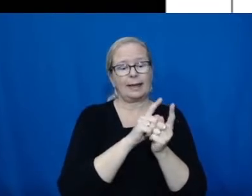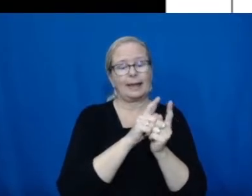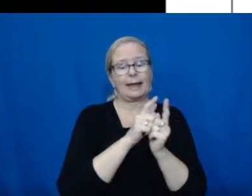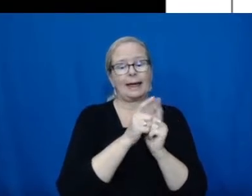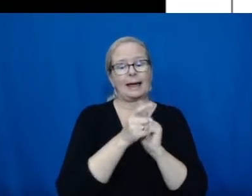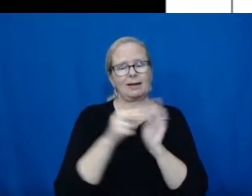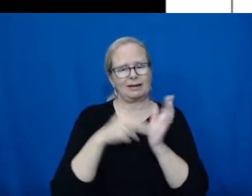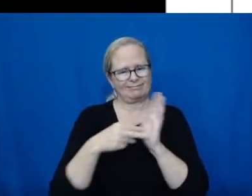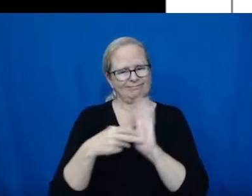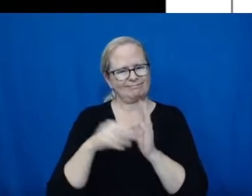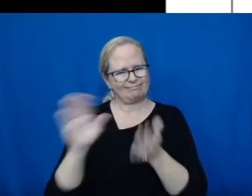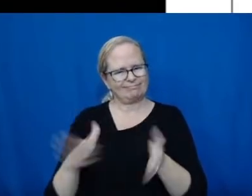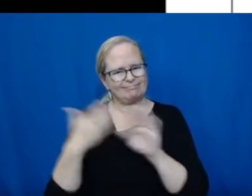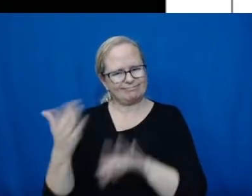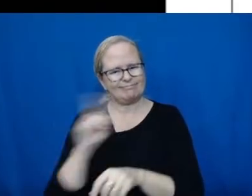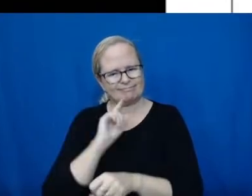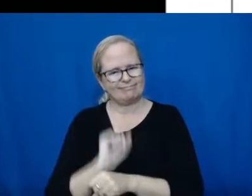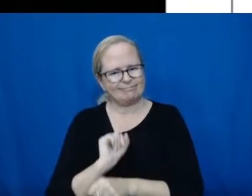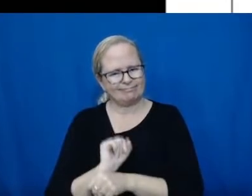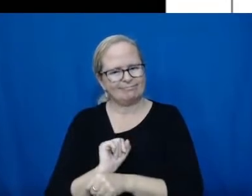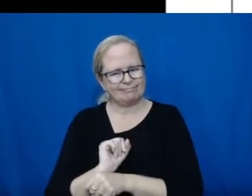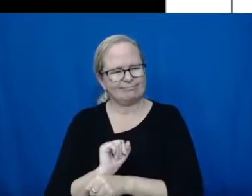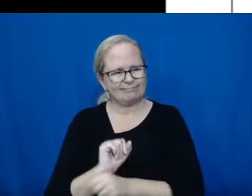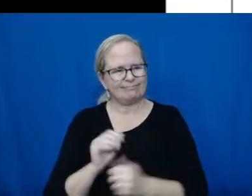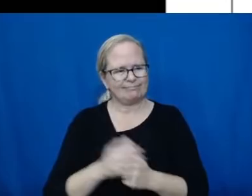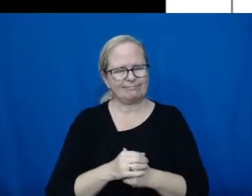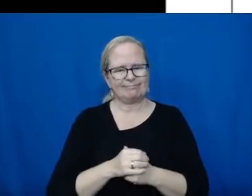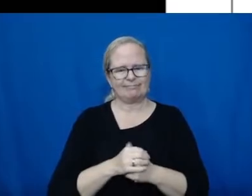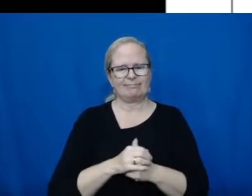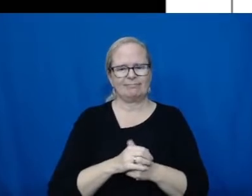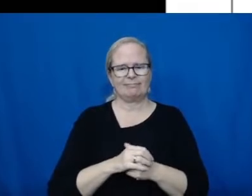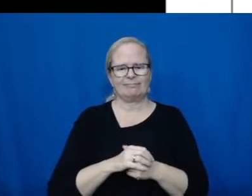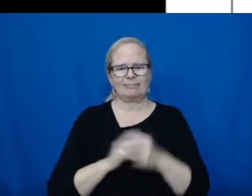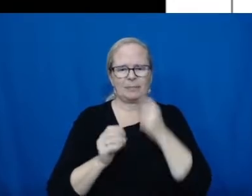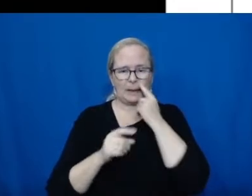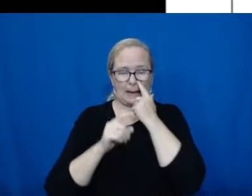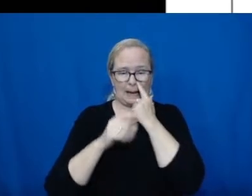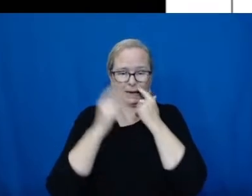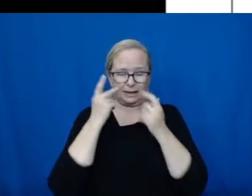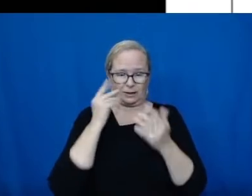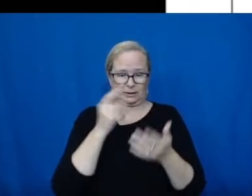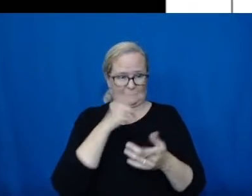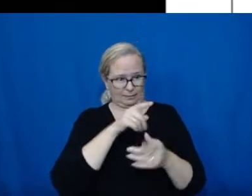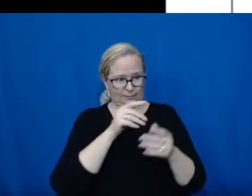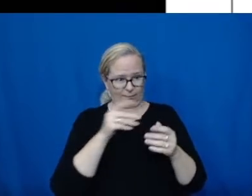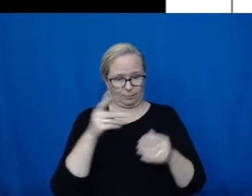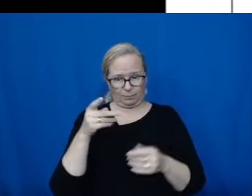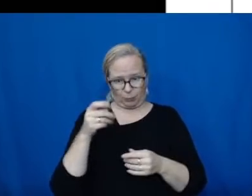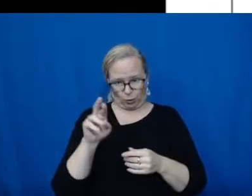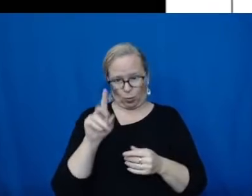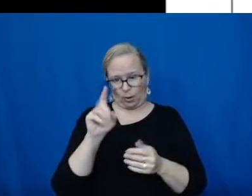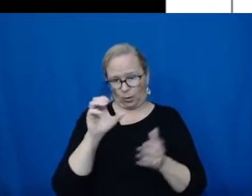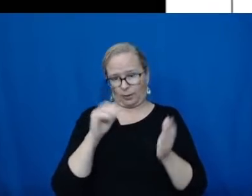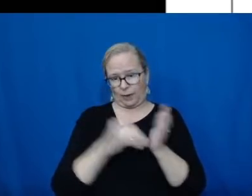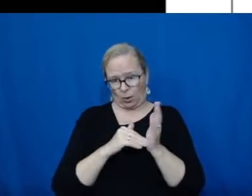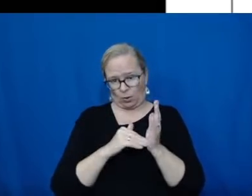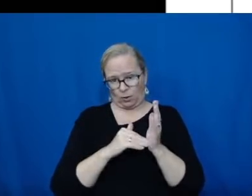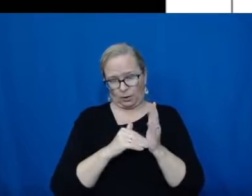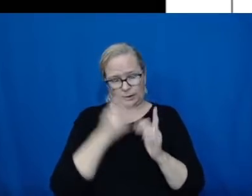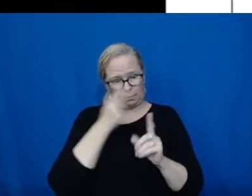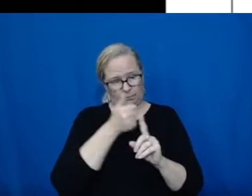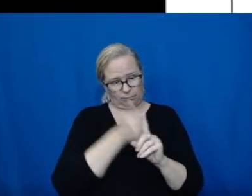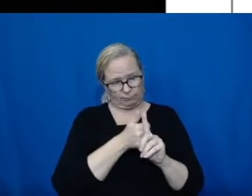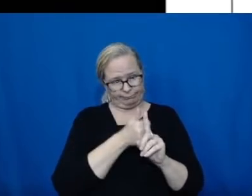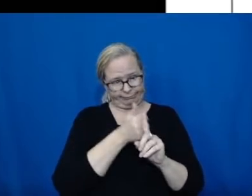strategy versus 6 provinces with mitigation or living with COVID strategy. So we see that the difference is tremendous.